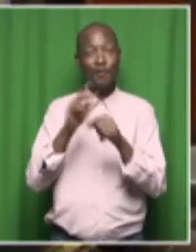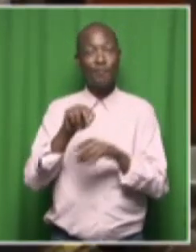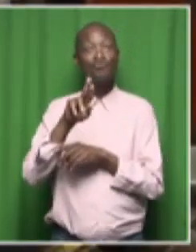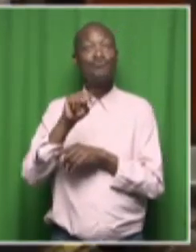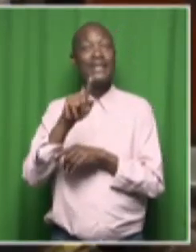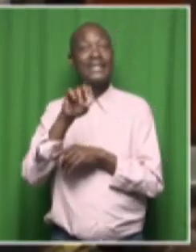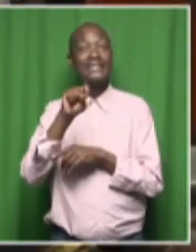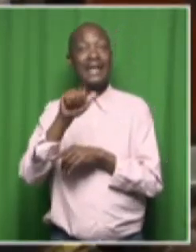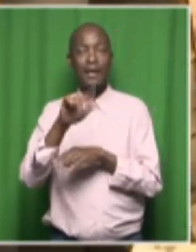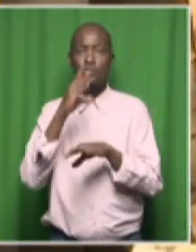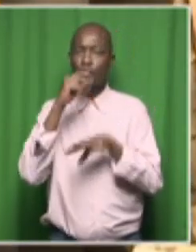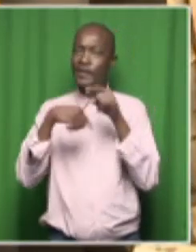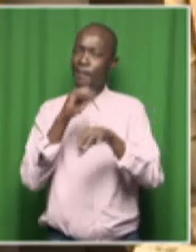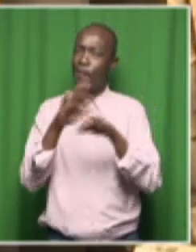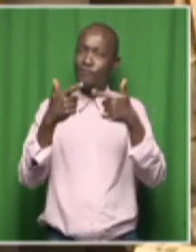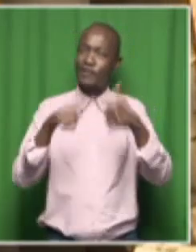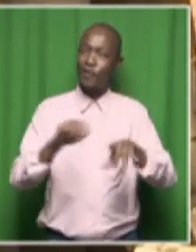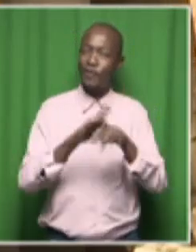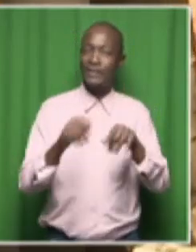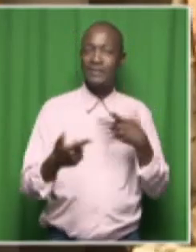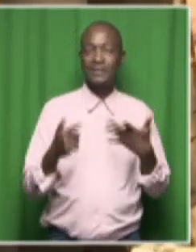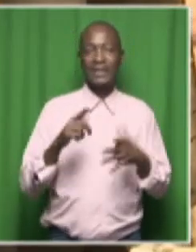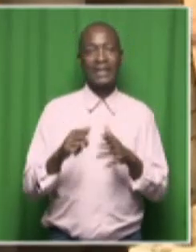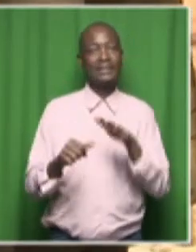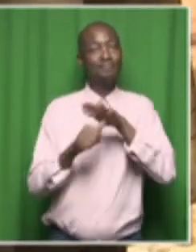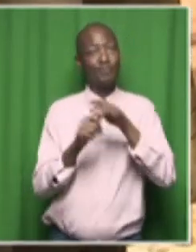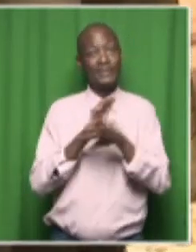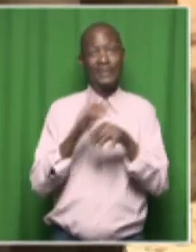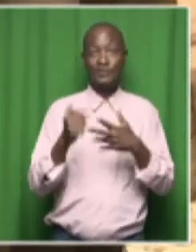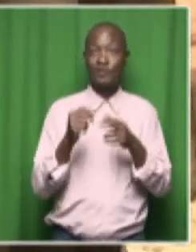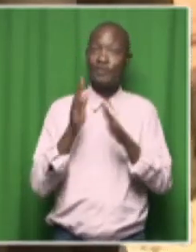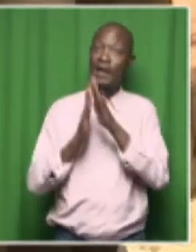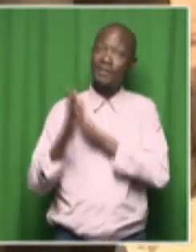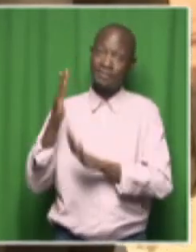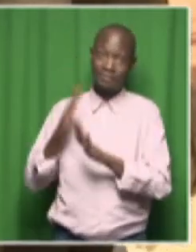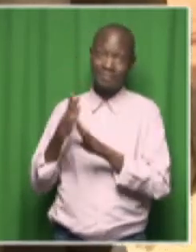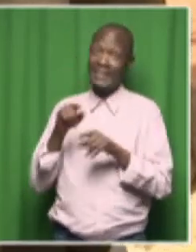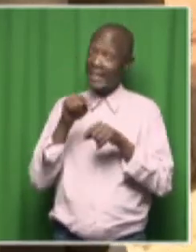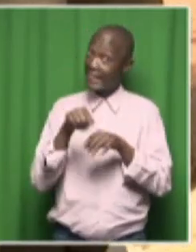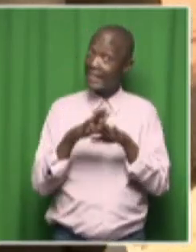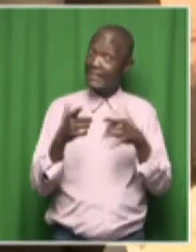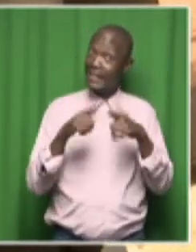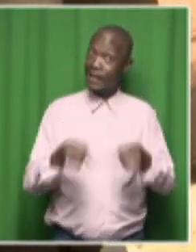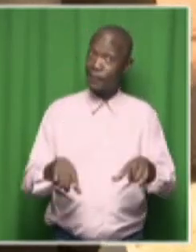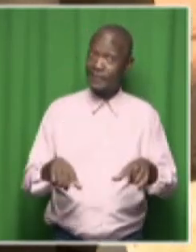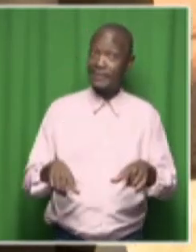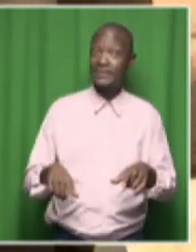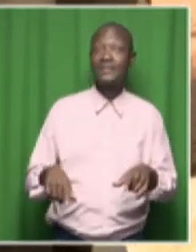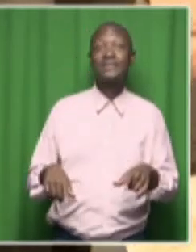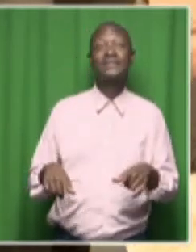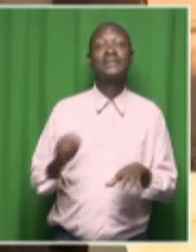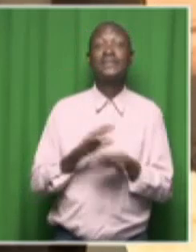language and how important it is for our heritage, and if we don't be careful, these languages are going to be